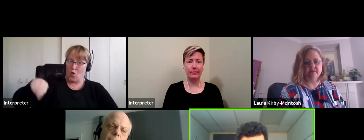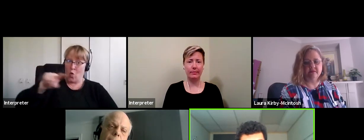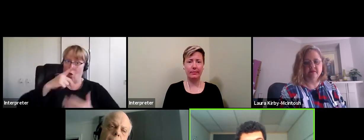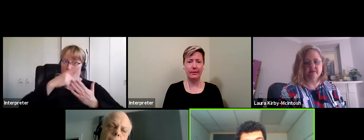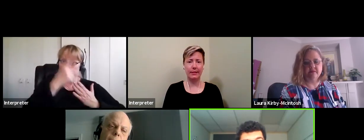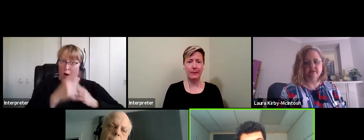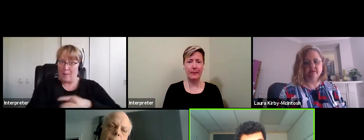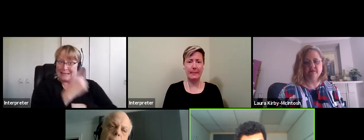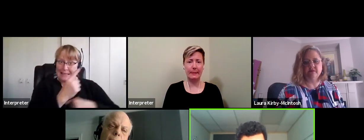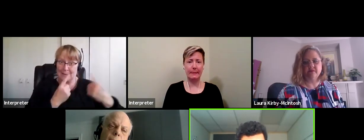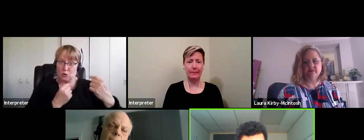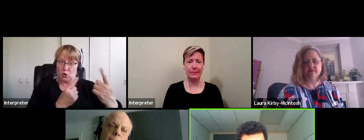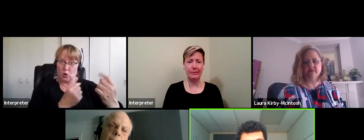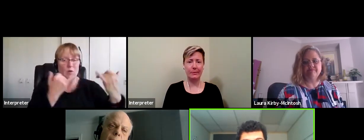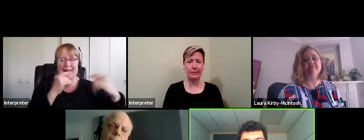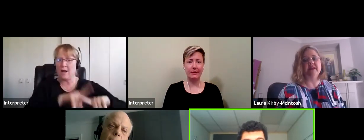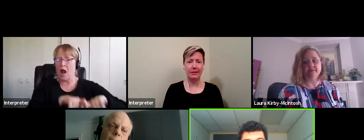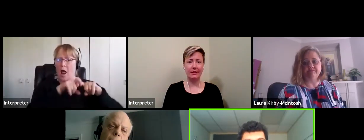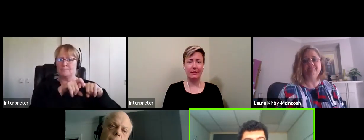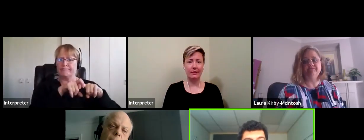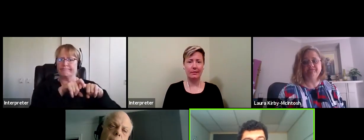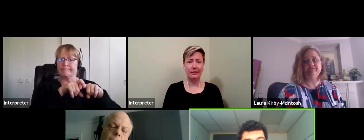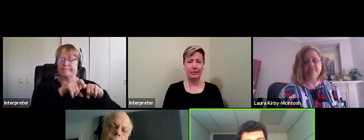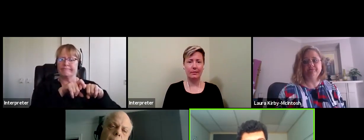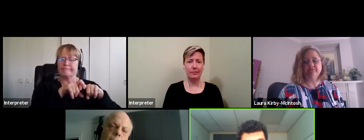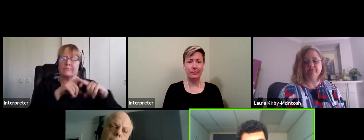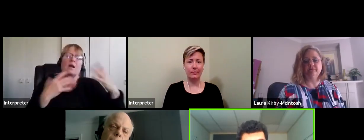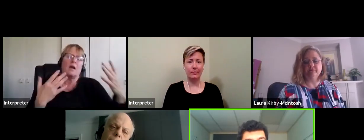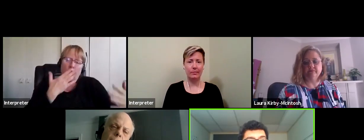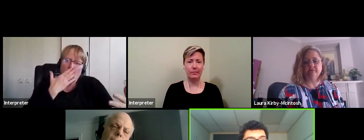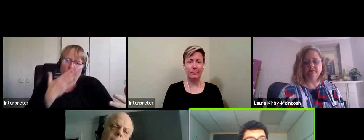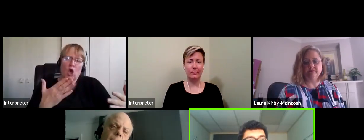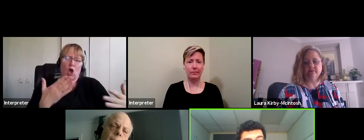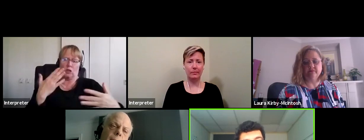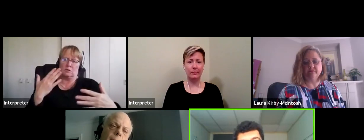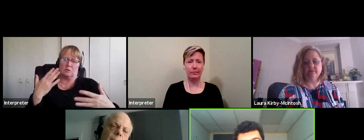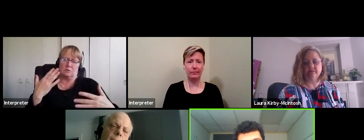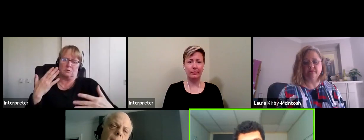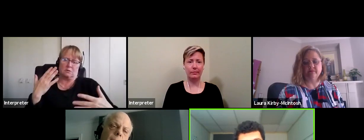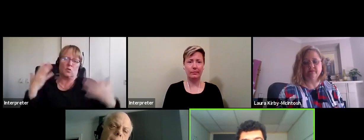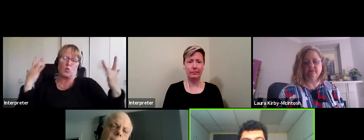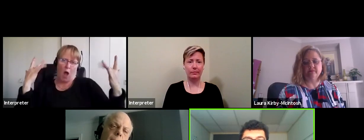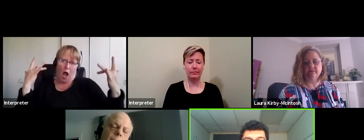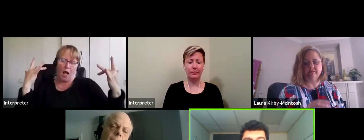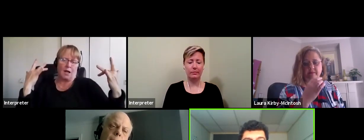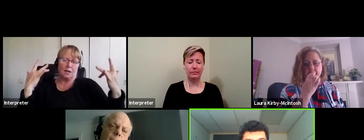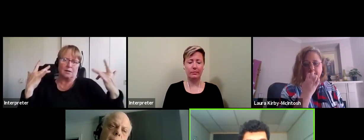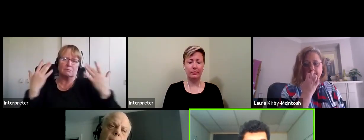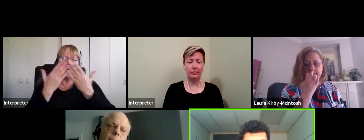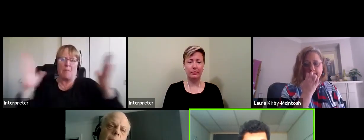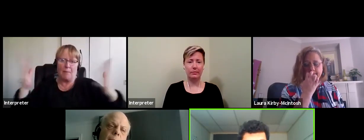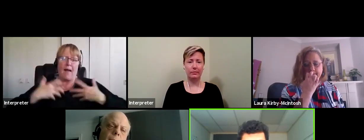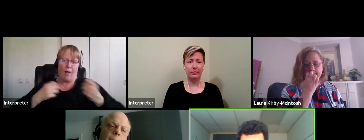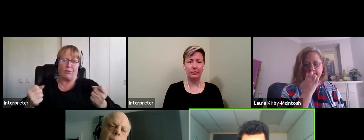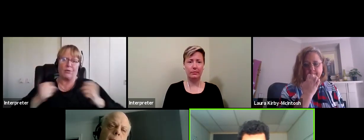programming opportunities have been put on hold. For very good public health reasons. All of our day programs are closed, our